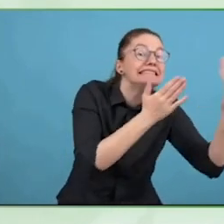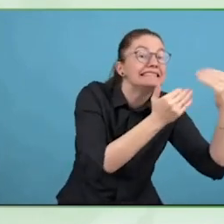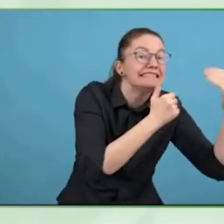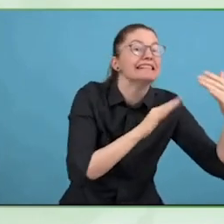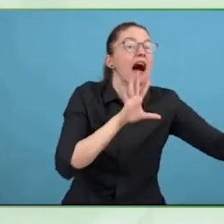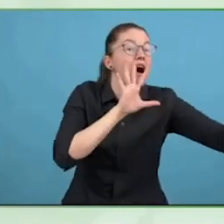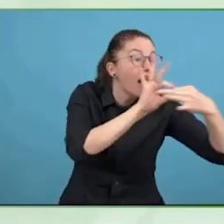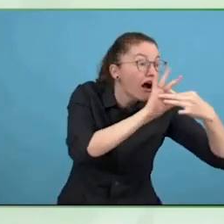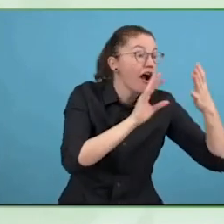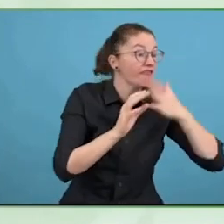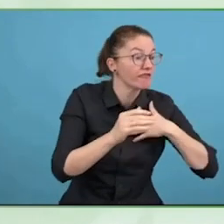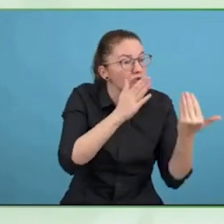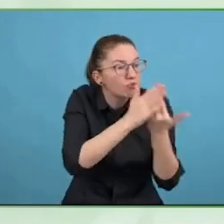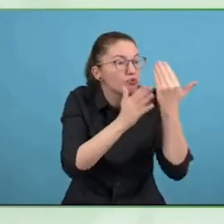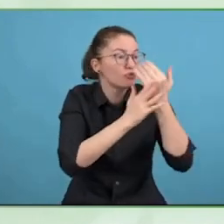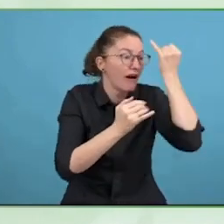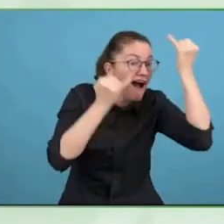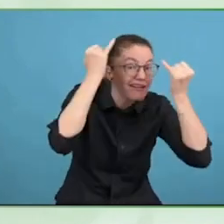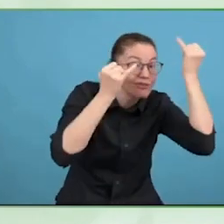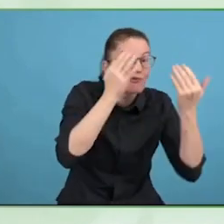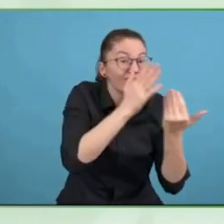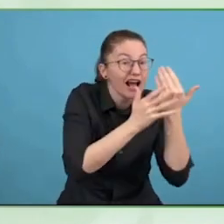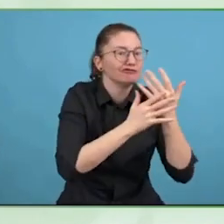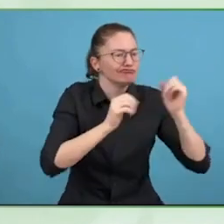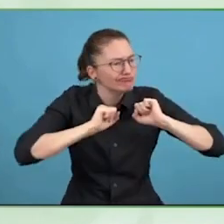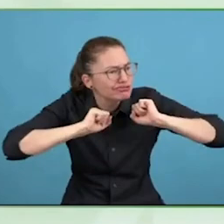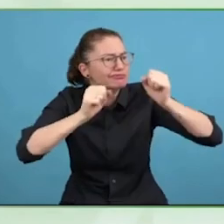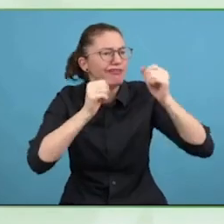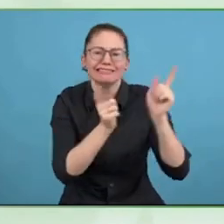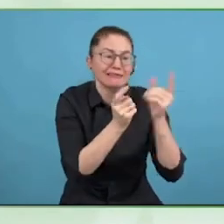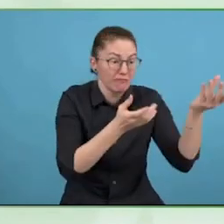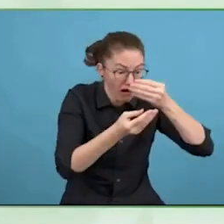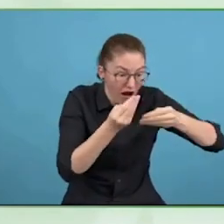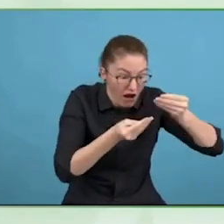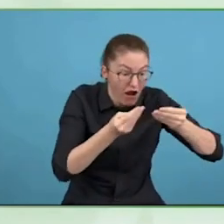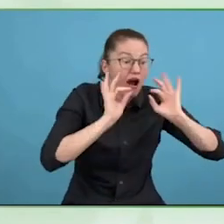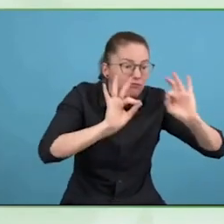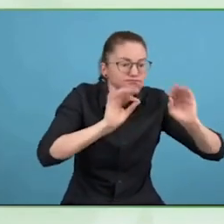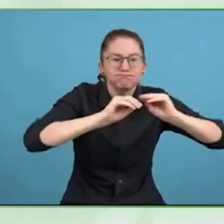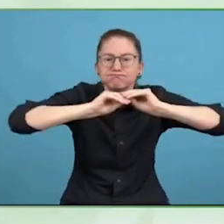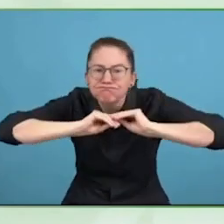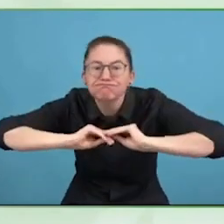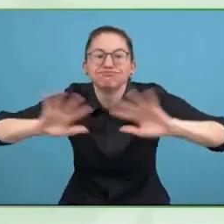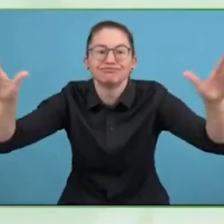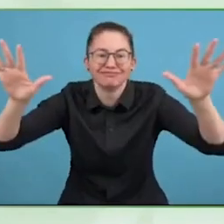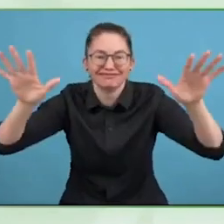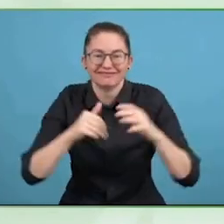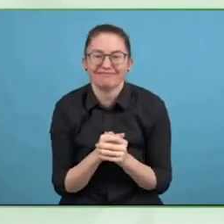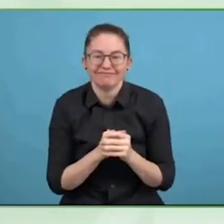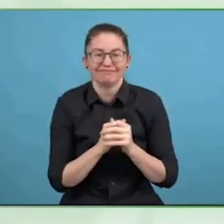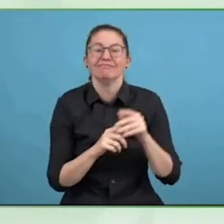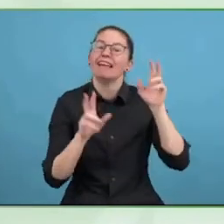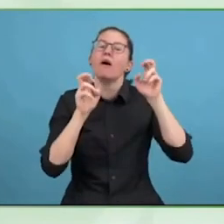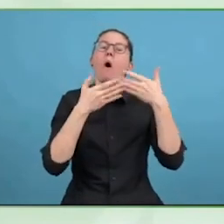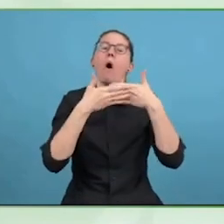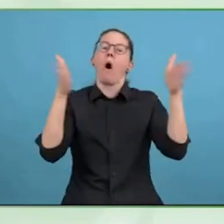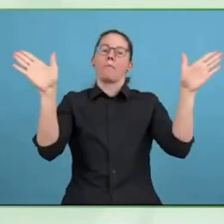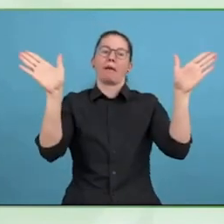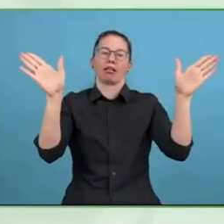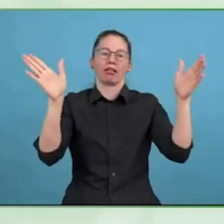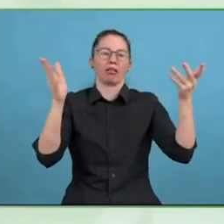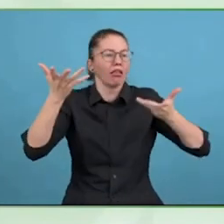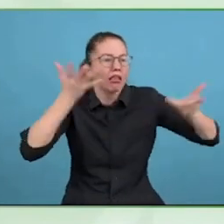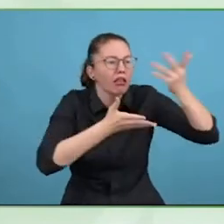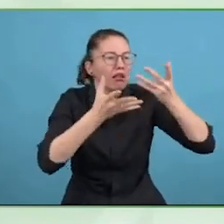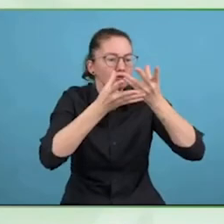And then step by step we can also break traditional structure. But it's taking time. Yes, I said we are. It's taking time, but the innovation and the technology can help